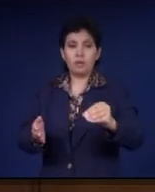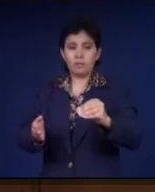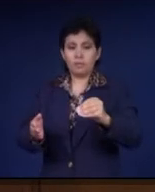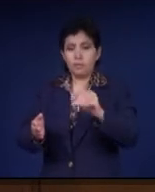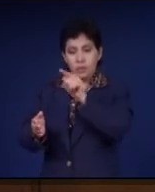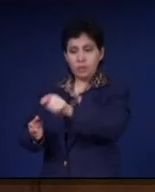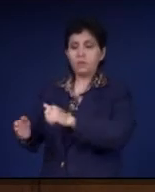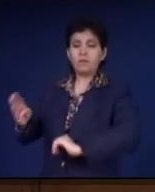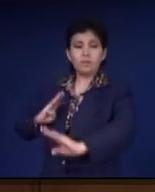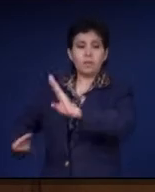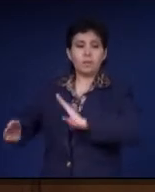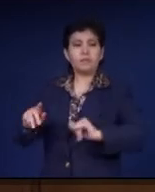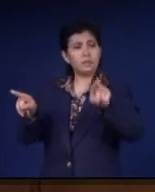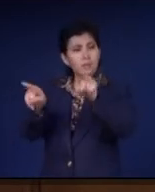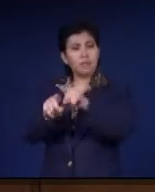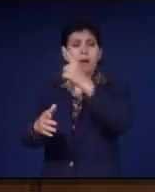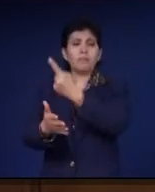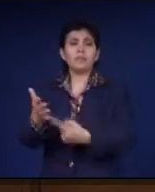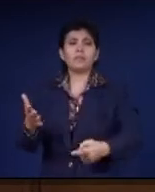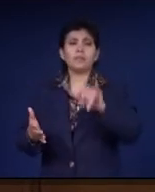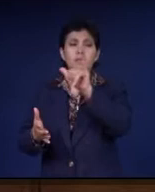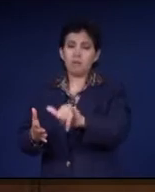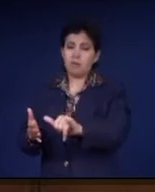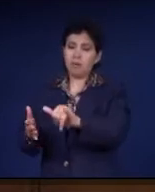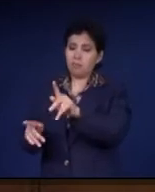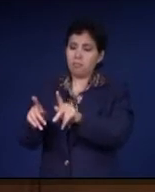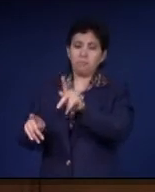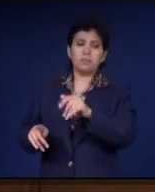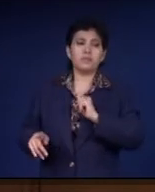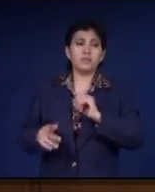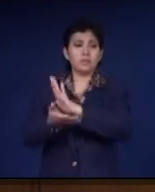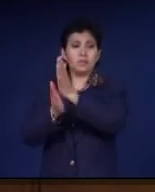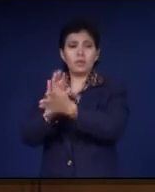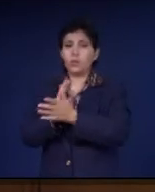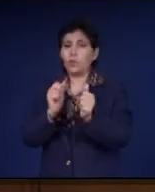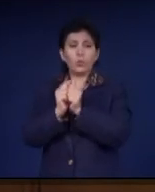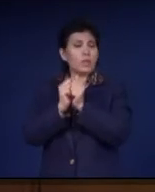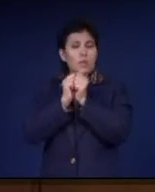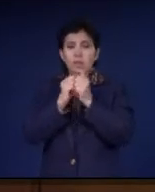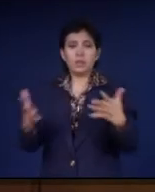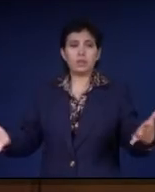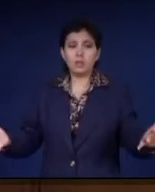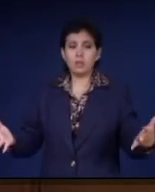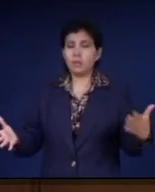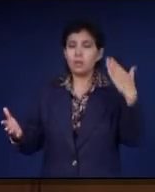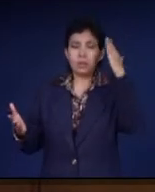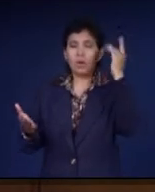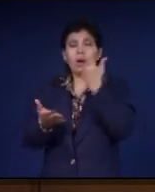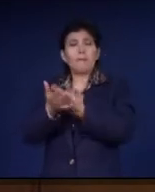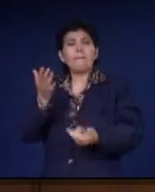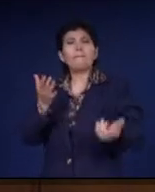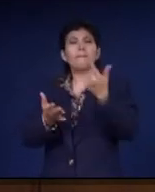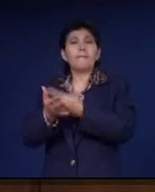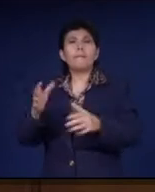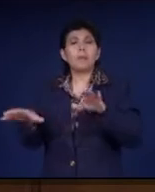behave exactly like what the TV show. So without thoughts, without knowing whether it's right or wrong,